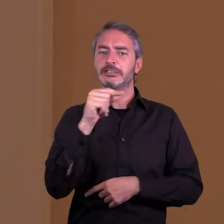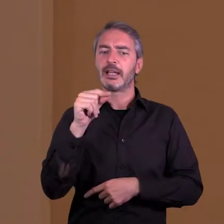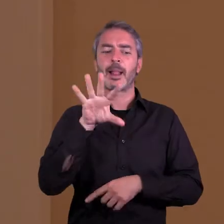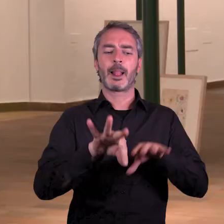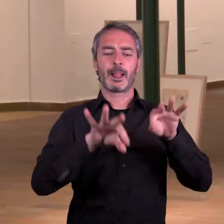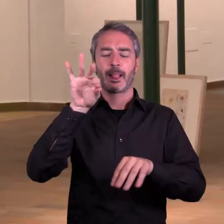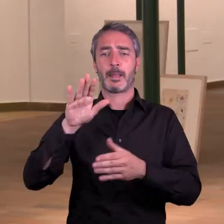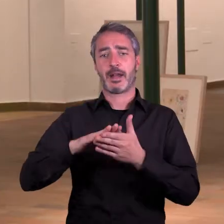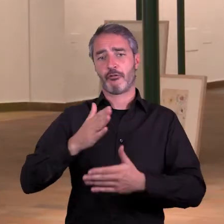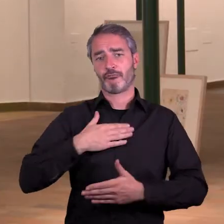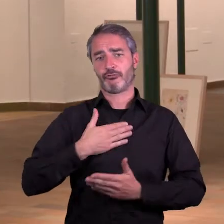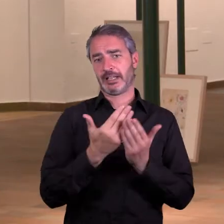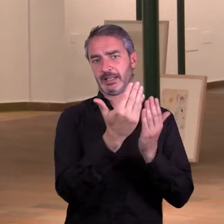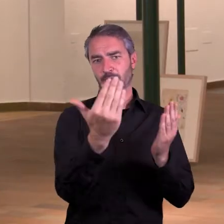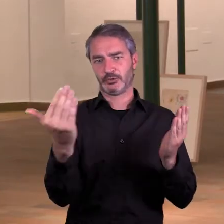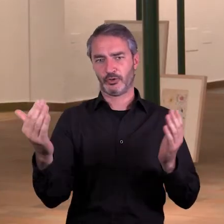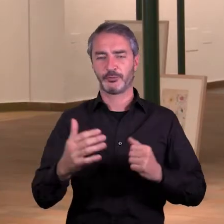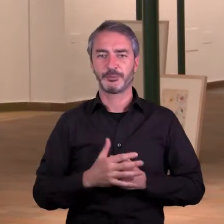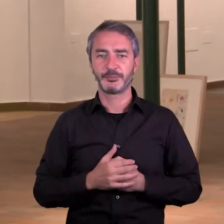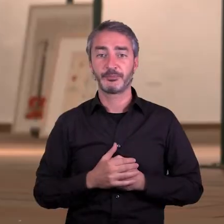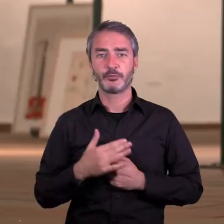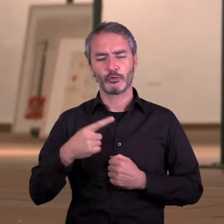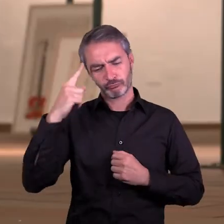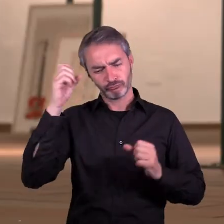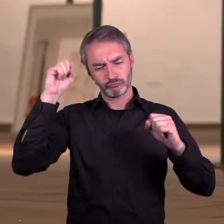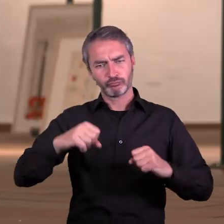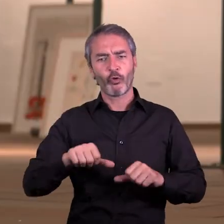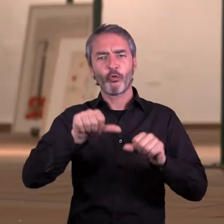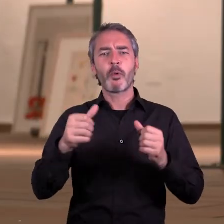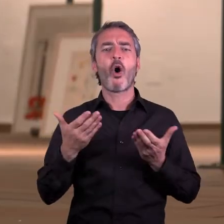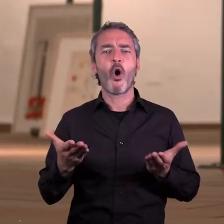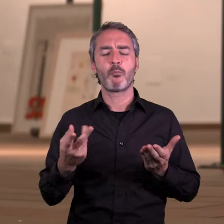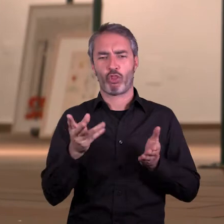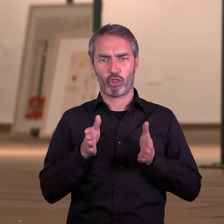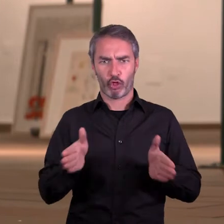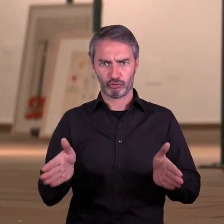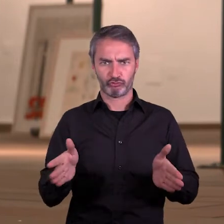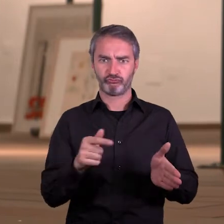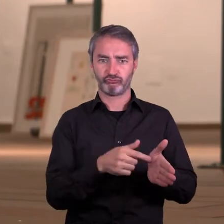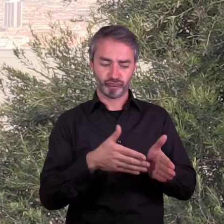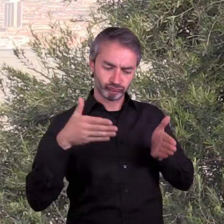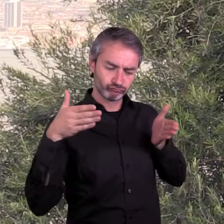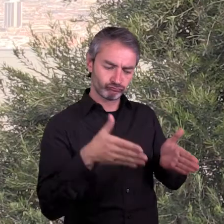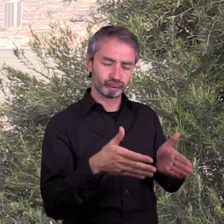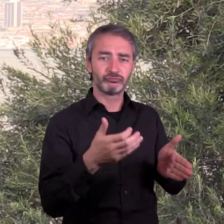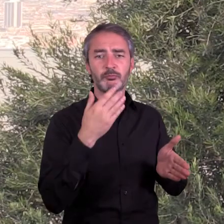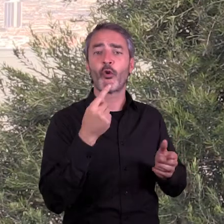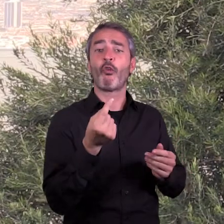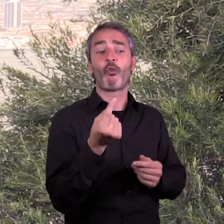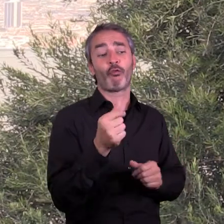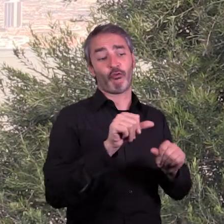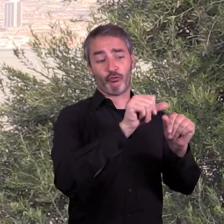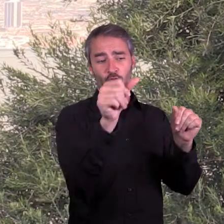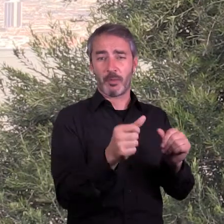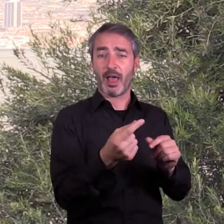be here in the exhibition. And we have decided for two different approaches. One of them is that these drawings